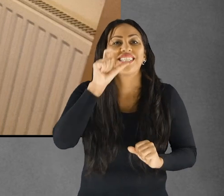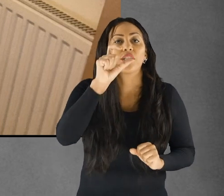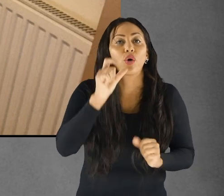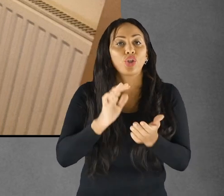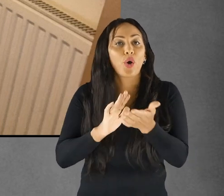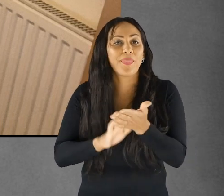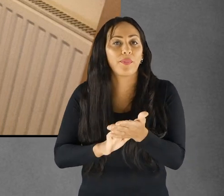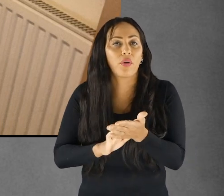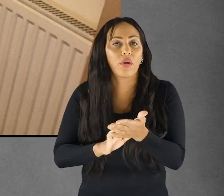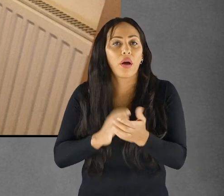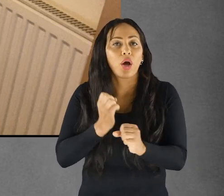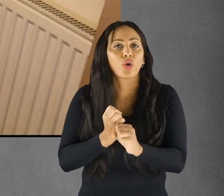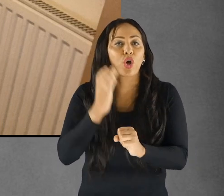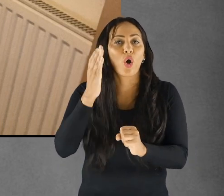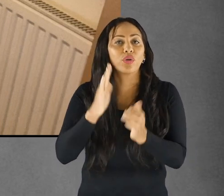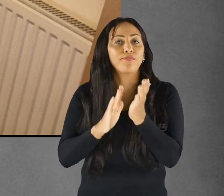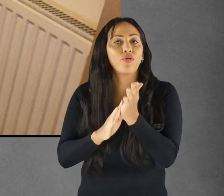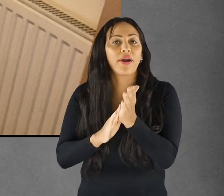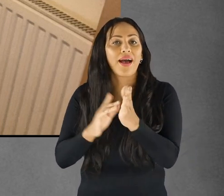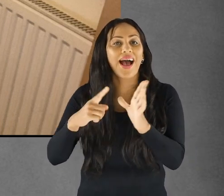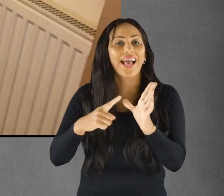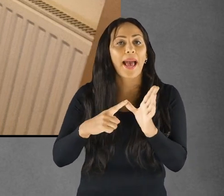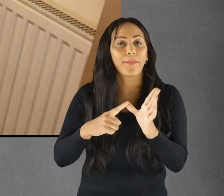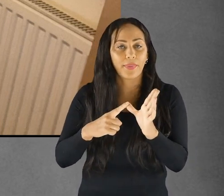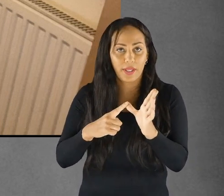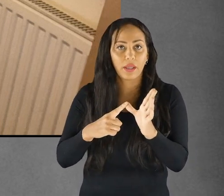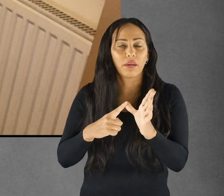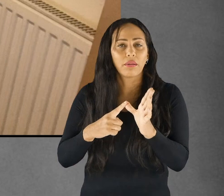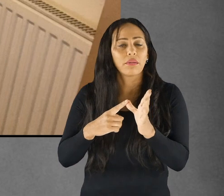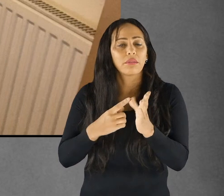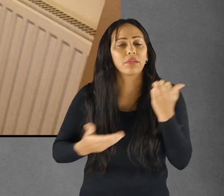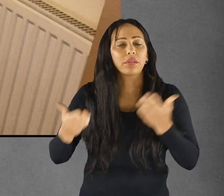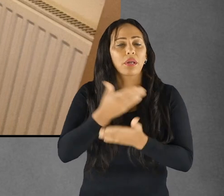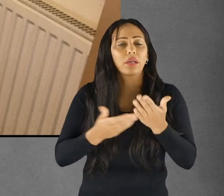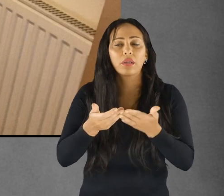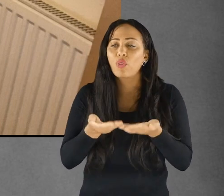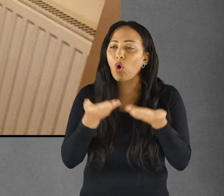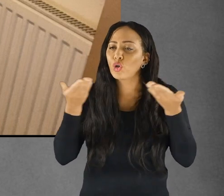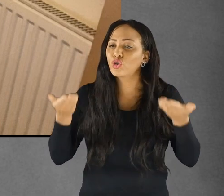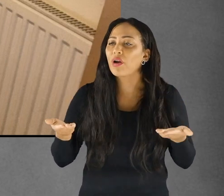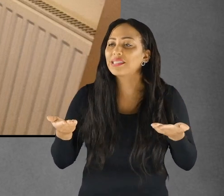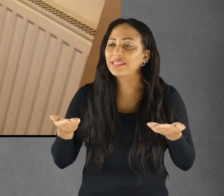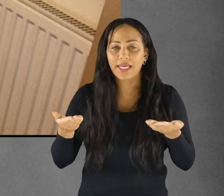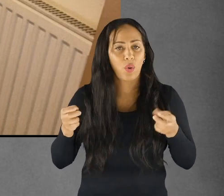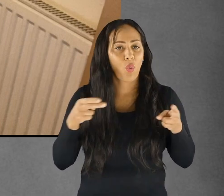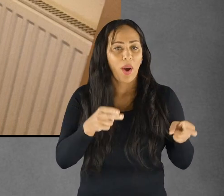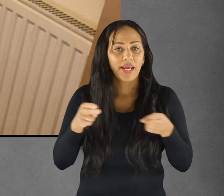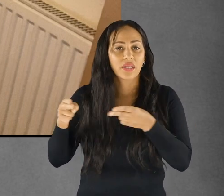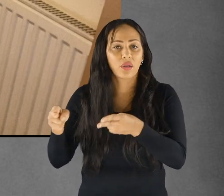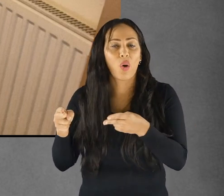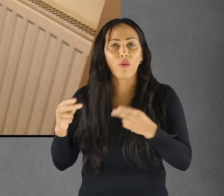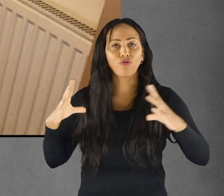Chisato Minamimura and Gold Maria Akambi discuss the contrasting ways rest feature within